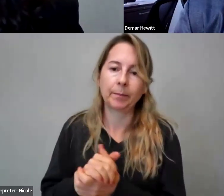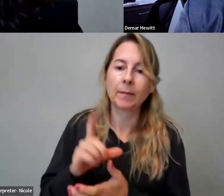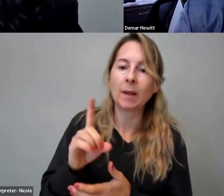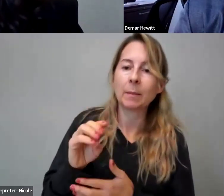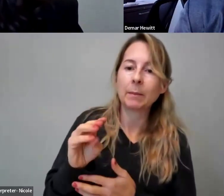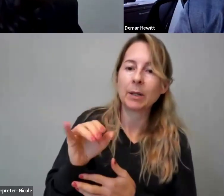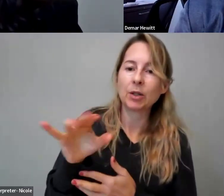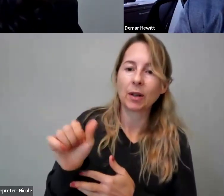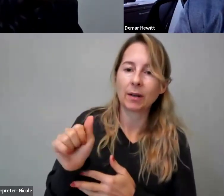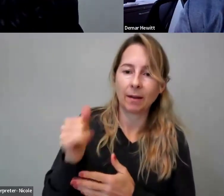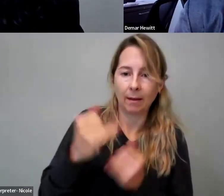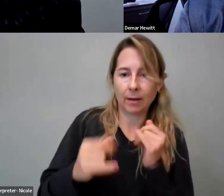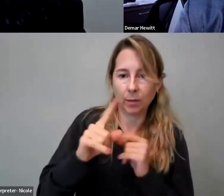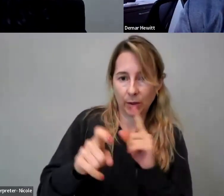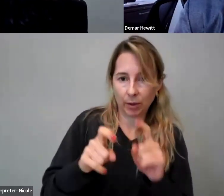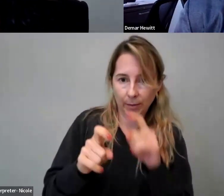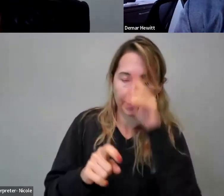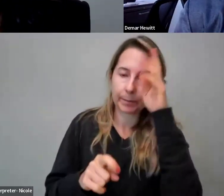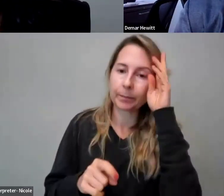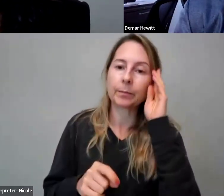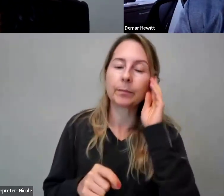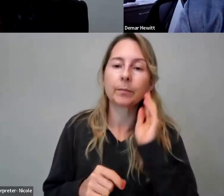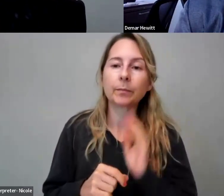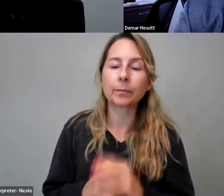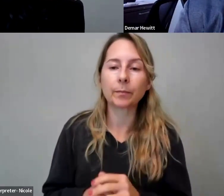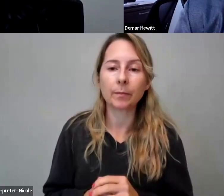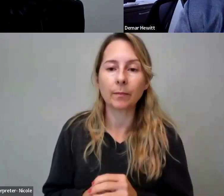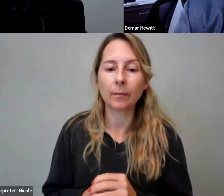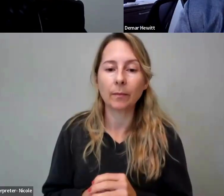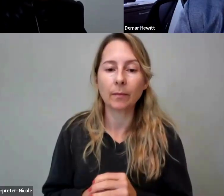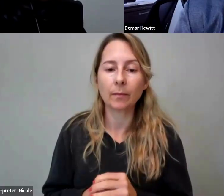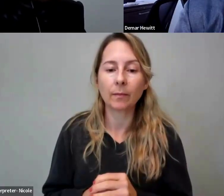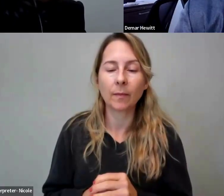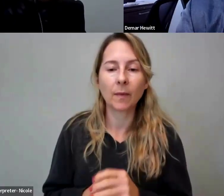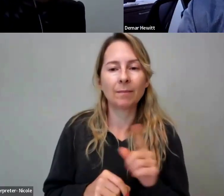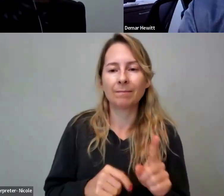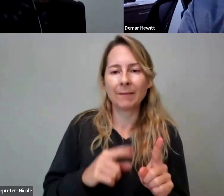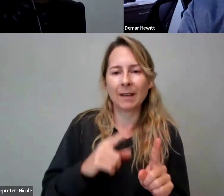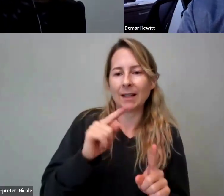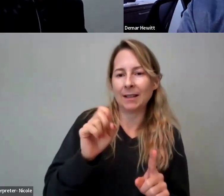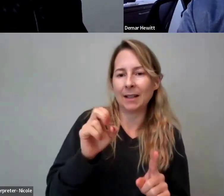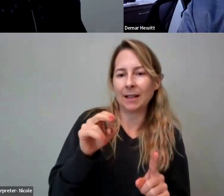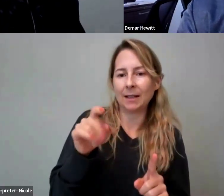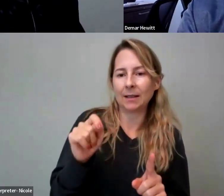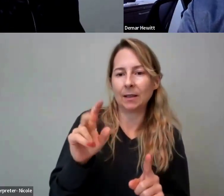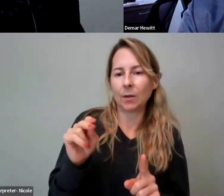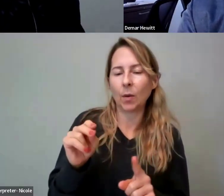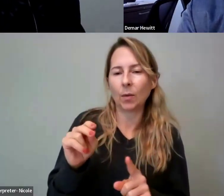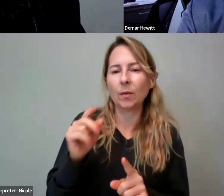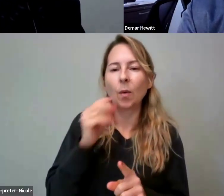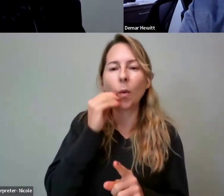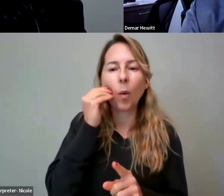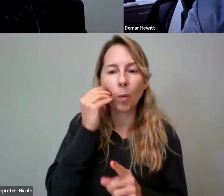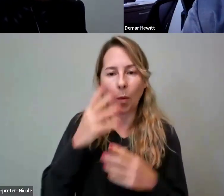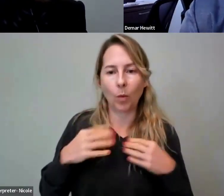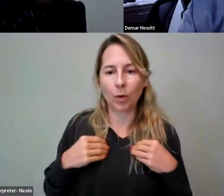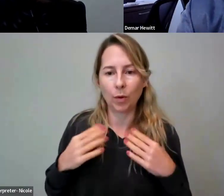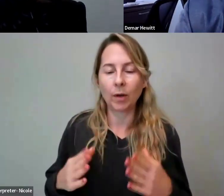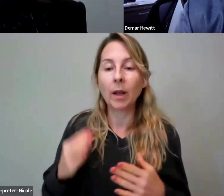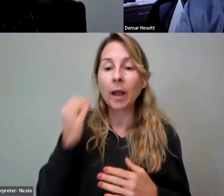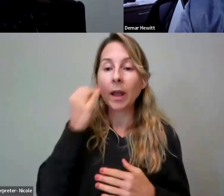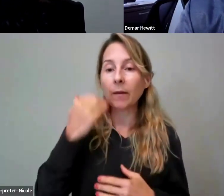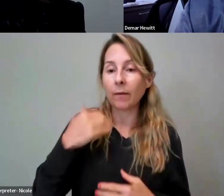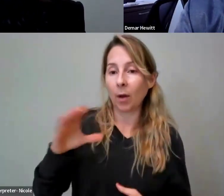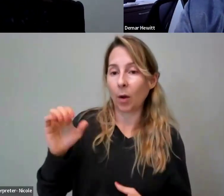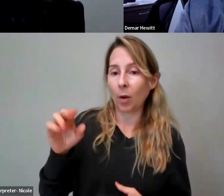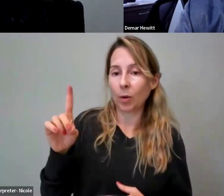be our last question, which is not about tenants, but this is about homeowners. As a condo owner, does the